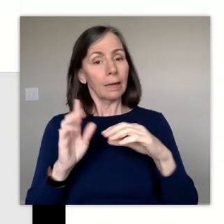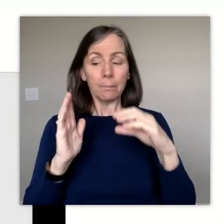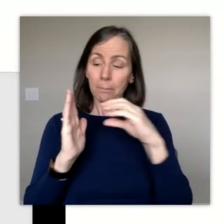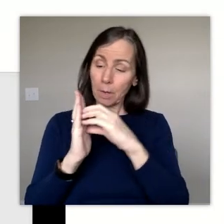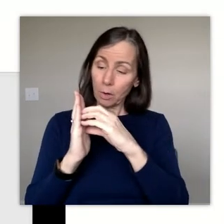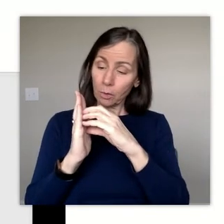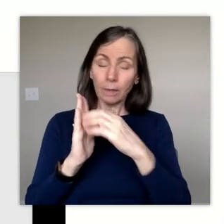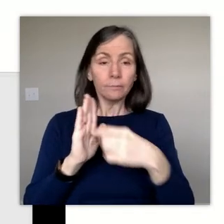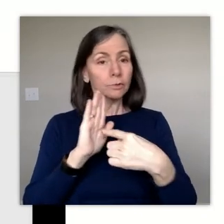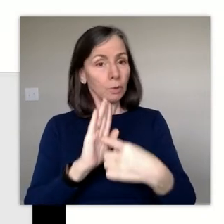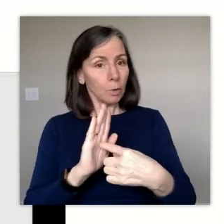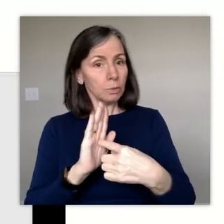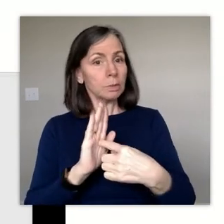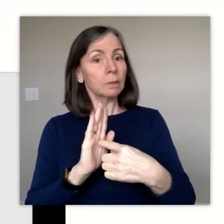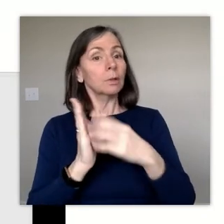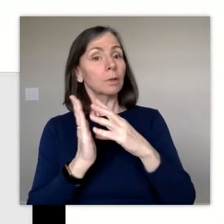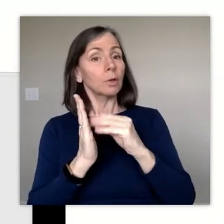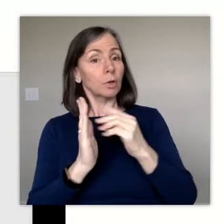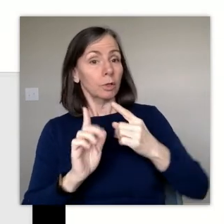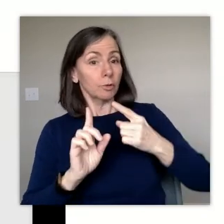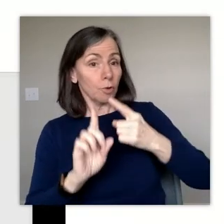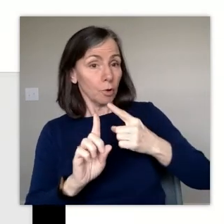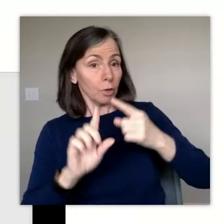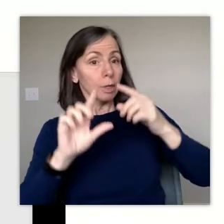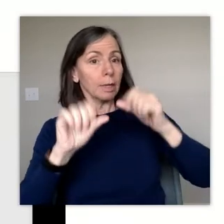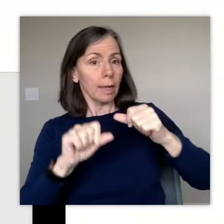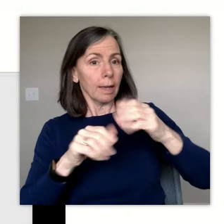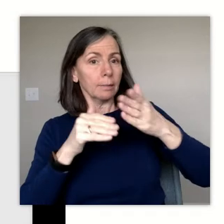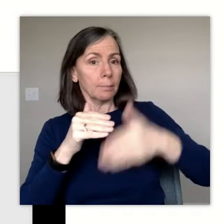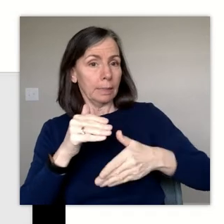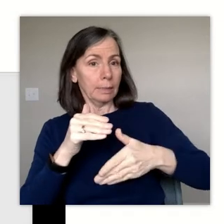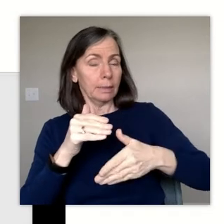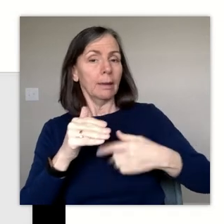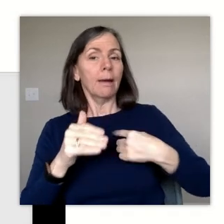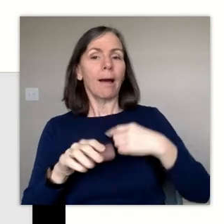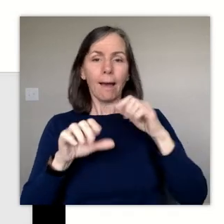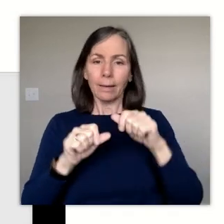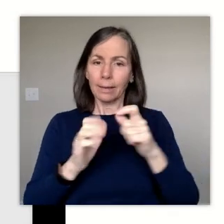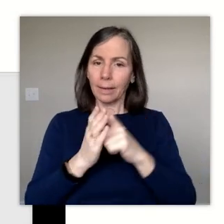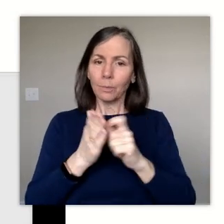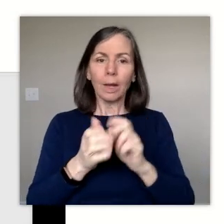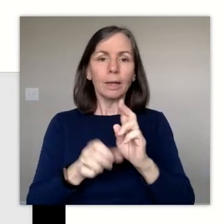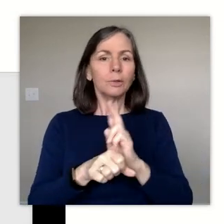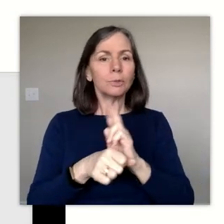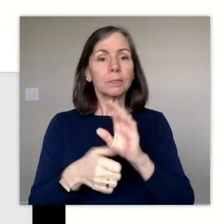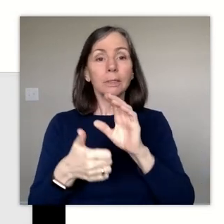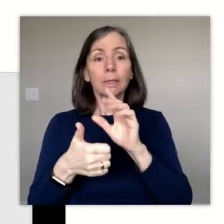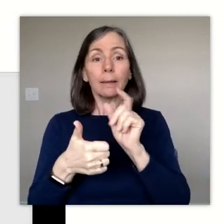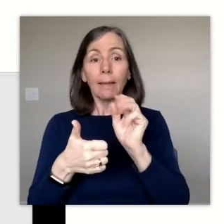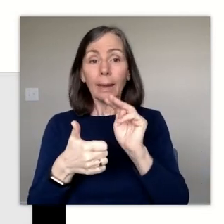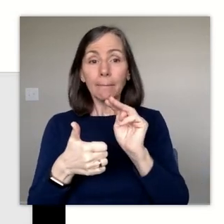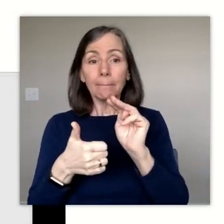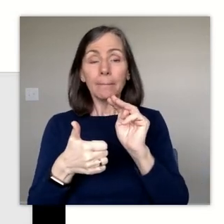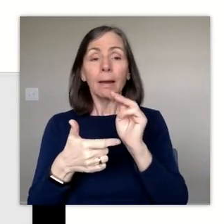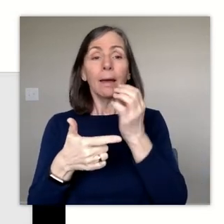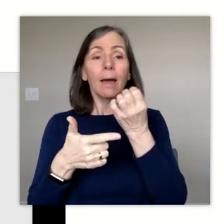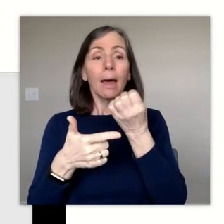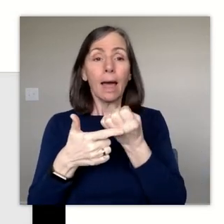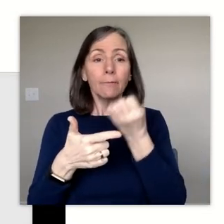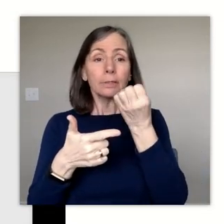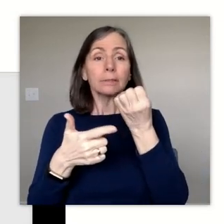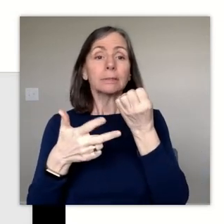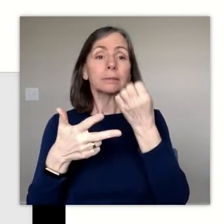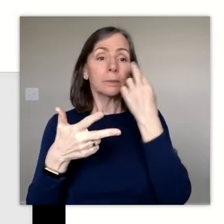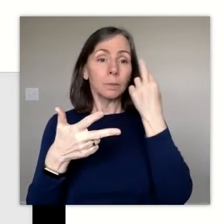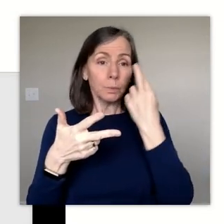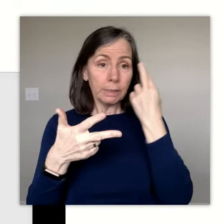the learning target. I can write using a claim, evidence, and reasoning. So if you guys respond